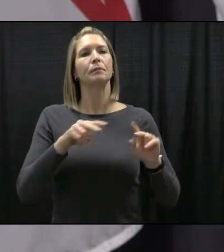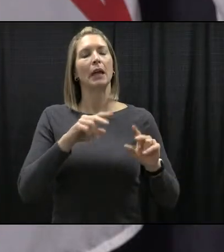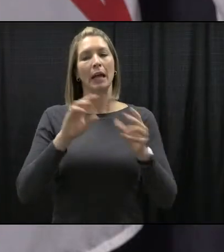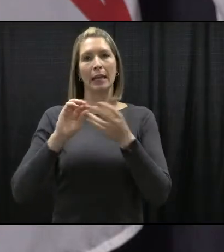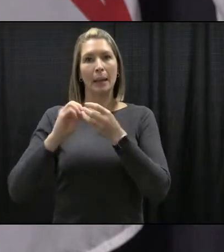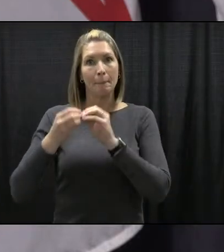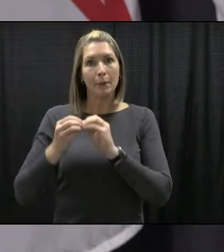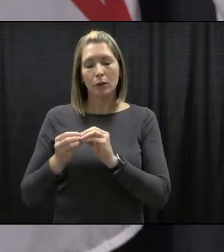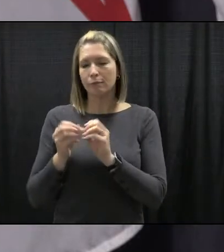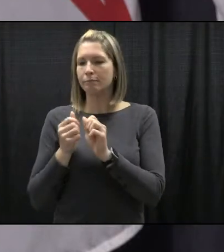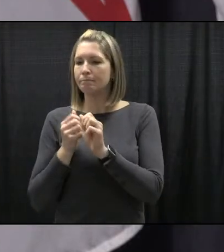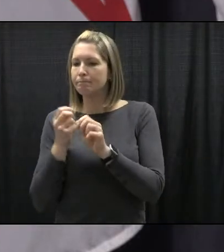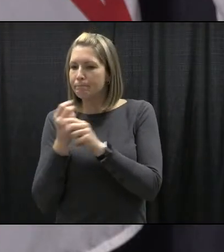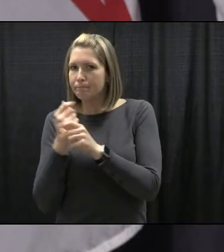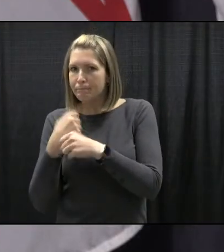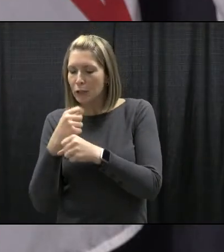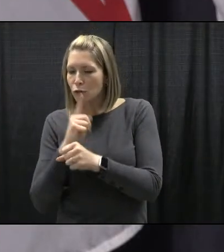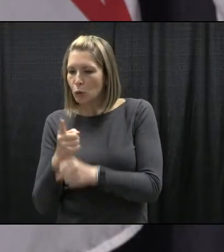restrictions accordingly.